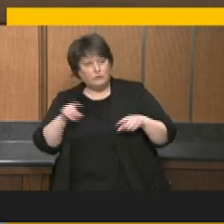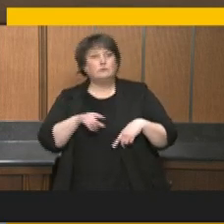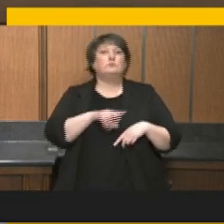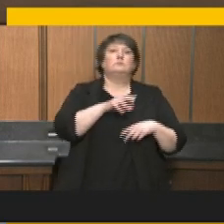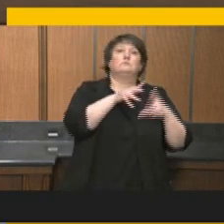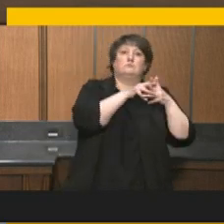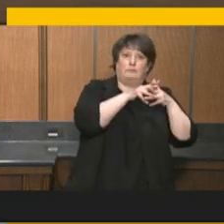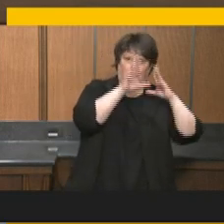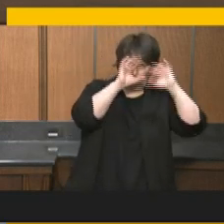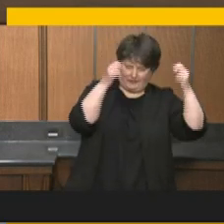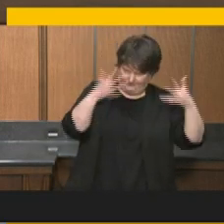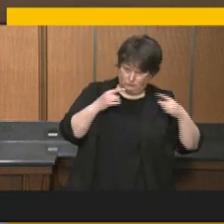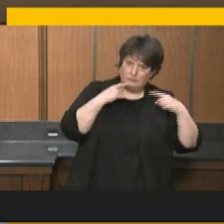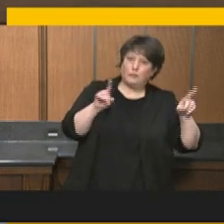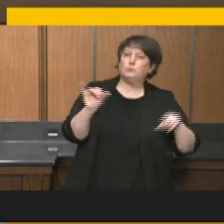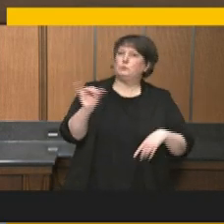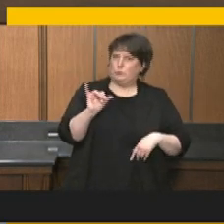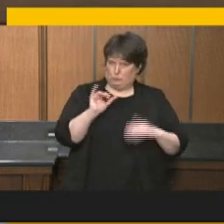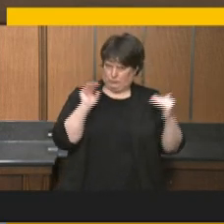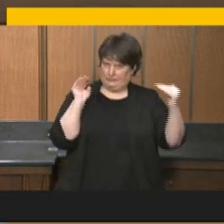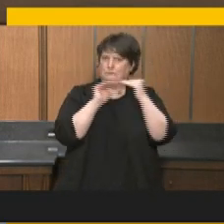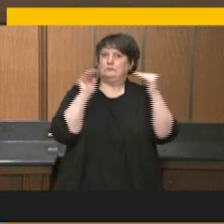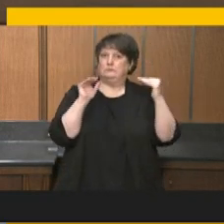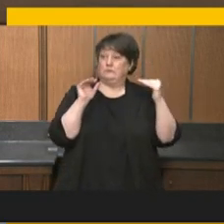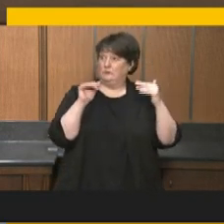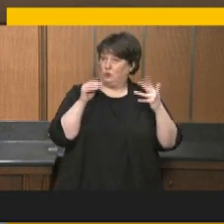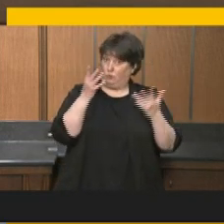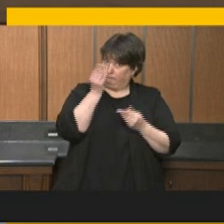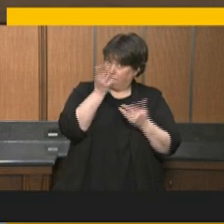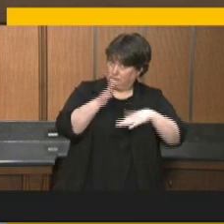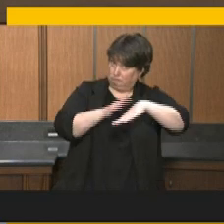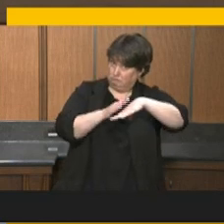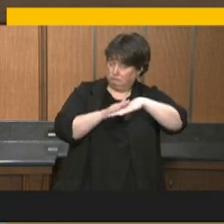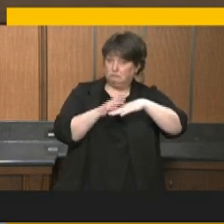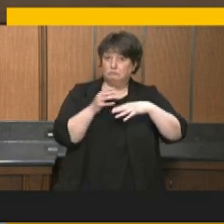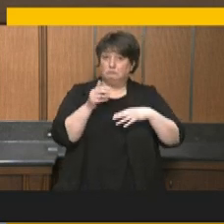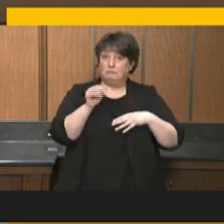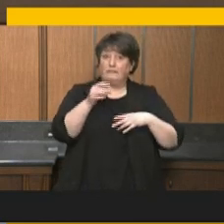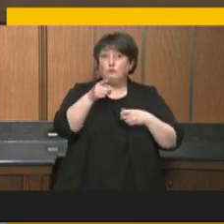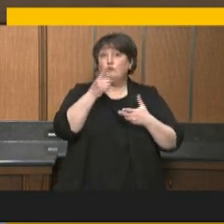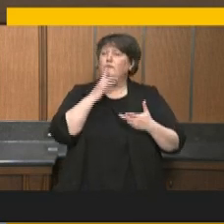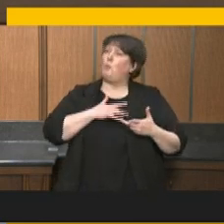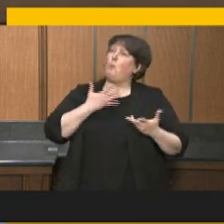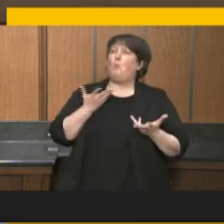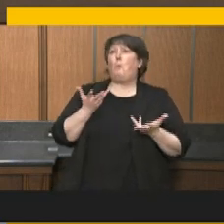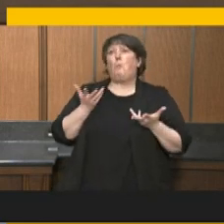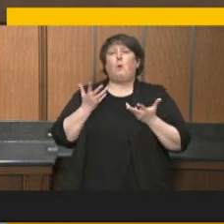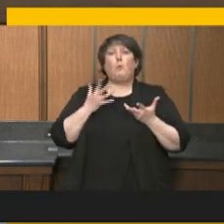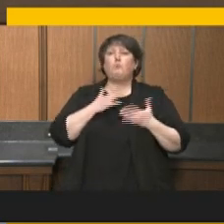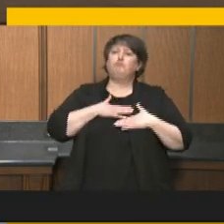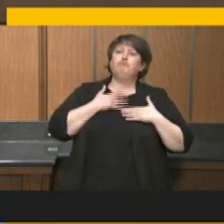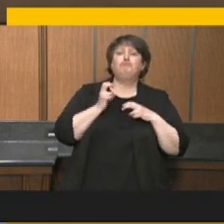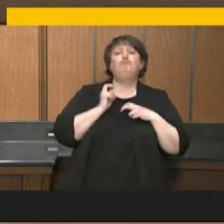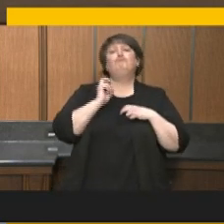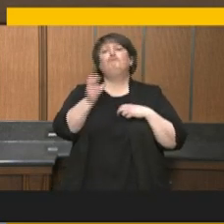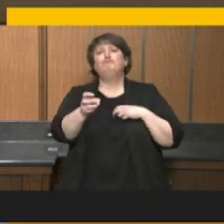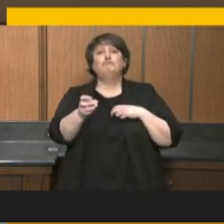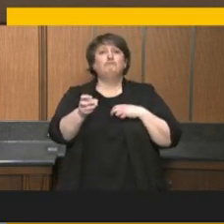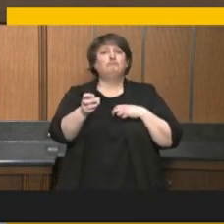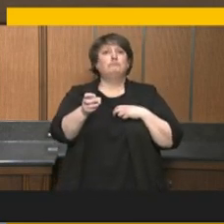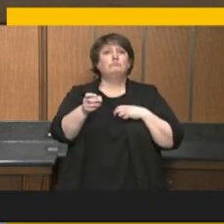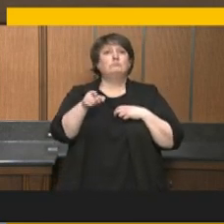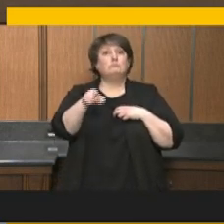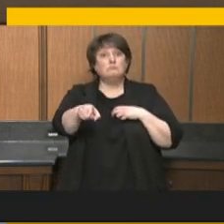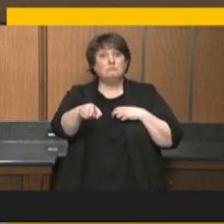be clear to anyone thinking of making a tourist or recreational trip across the